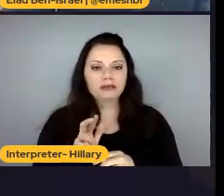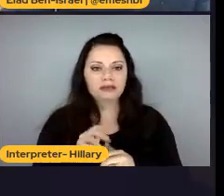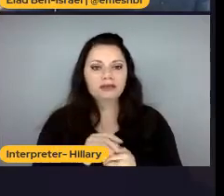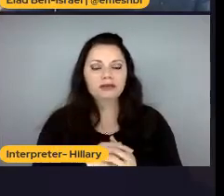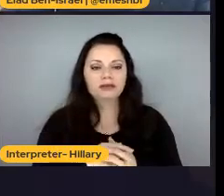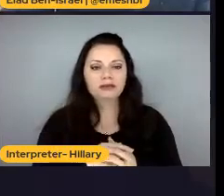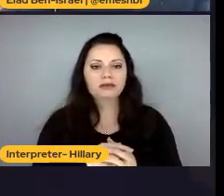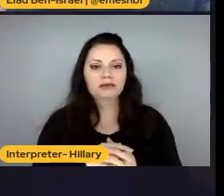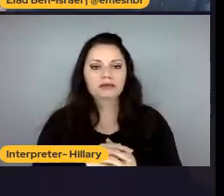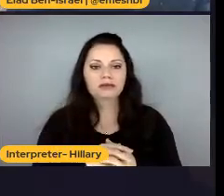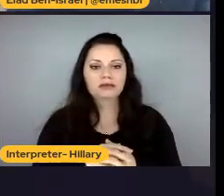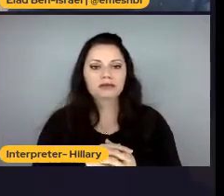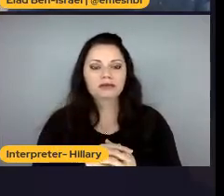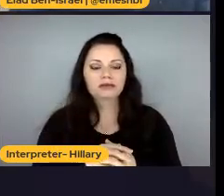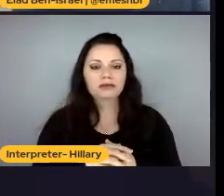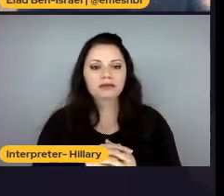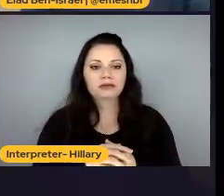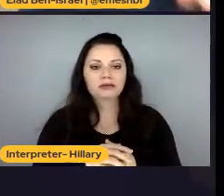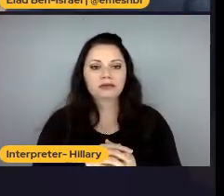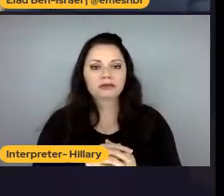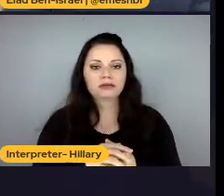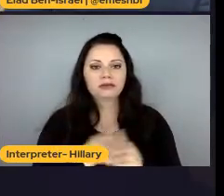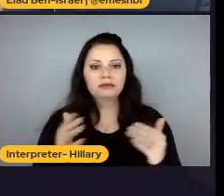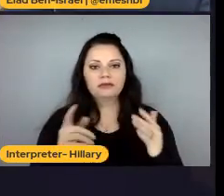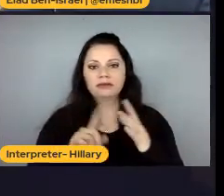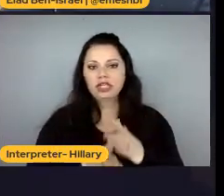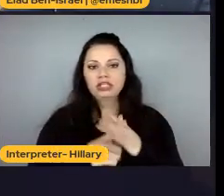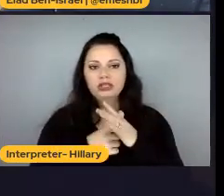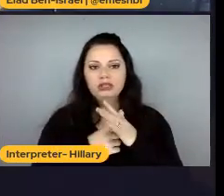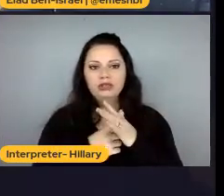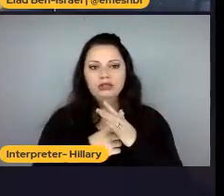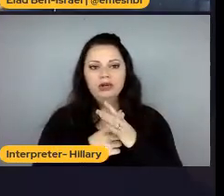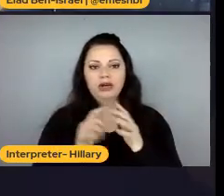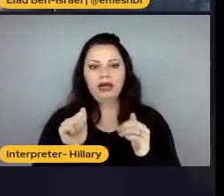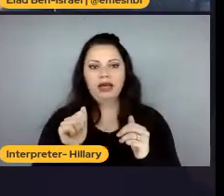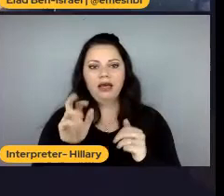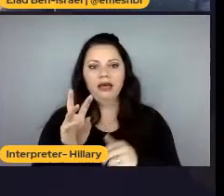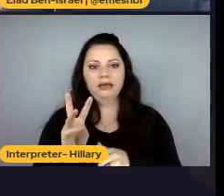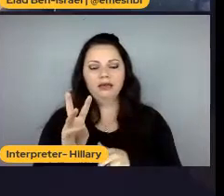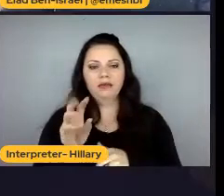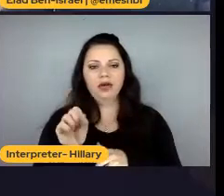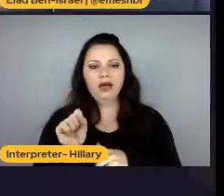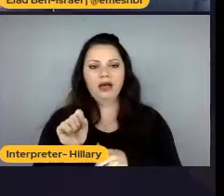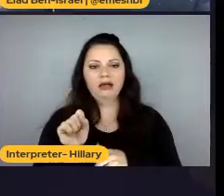basically go on and start by creating an AWS